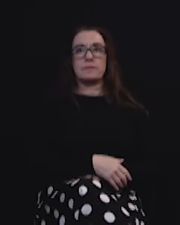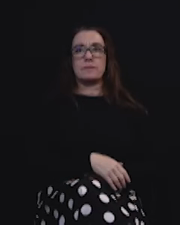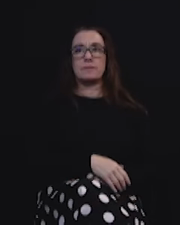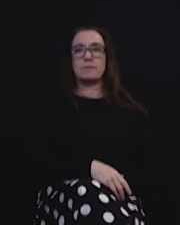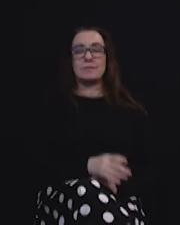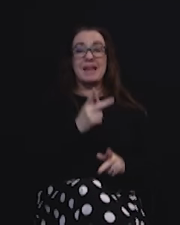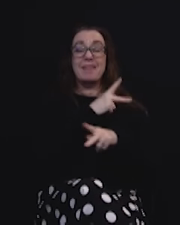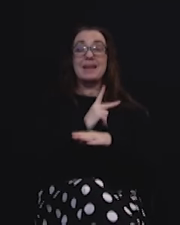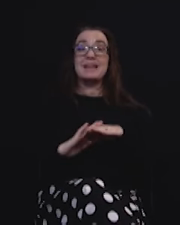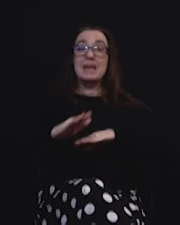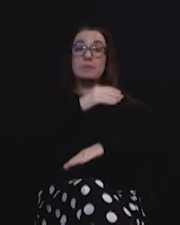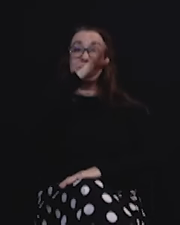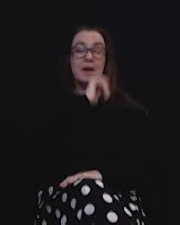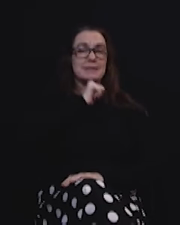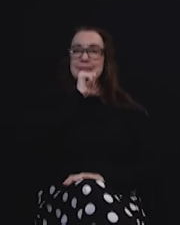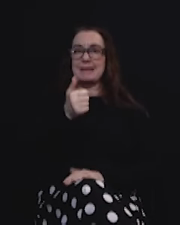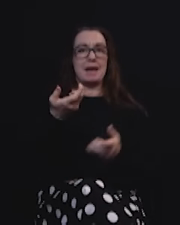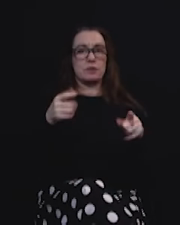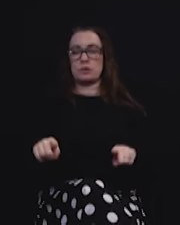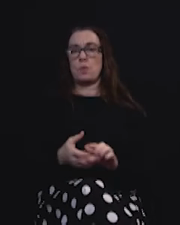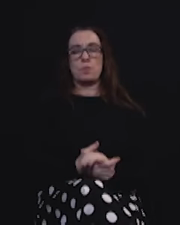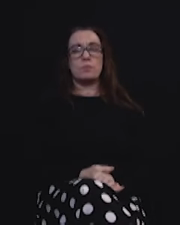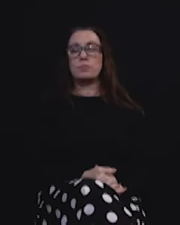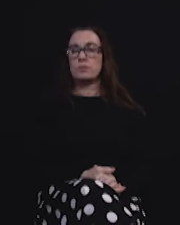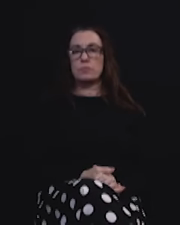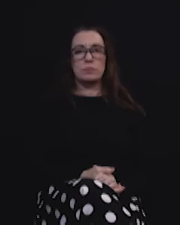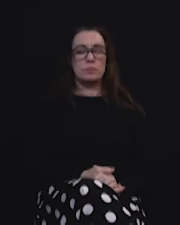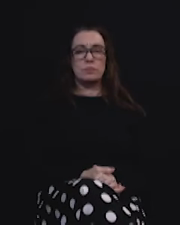In the kingdom of God, it is not so.